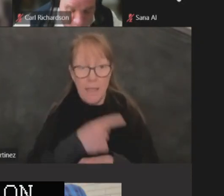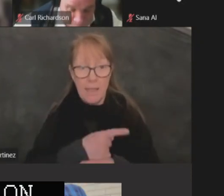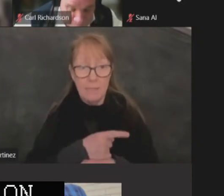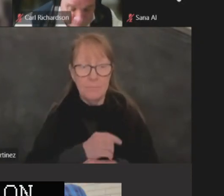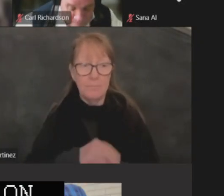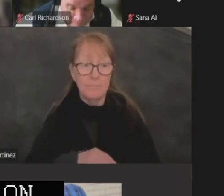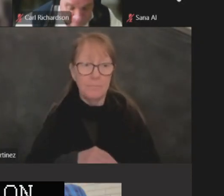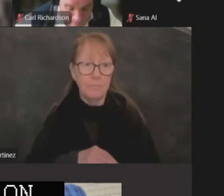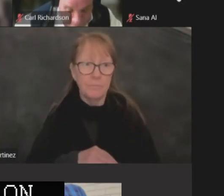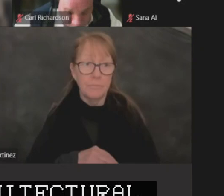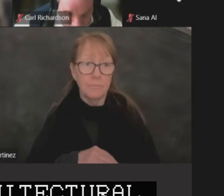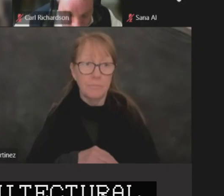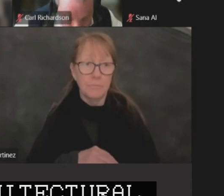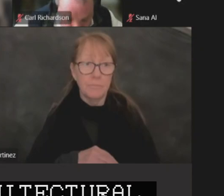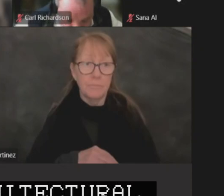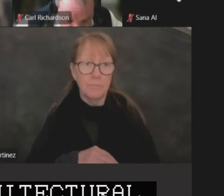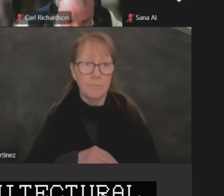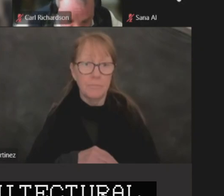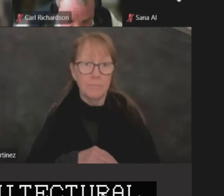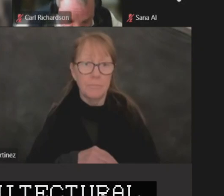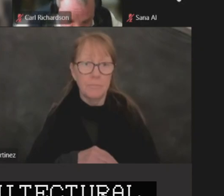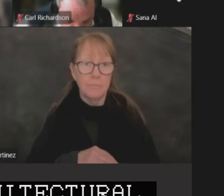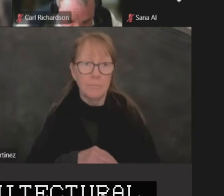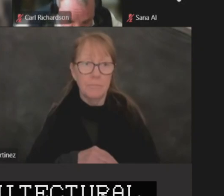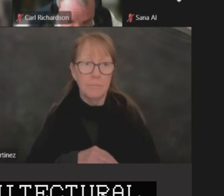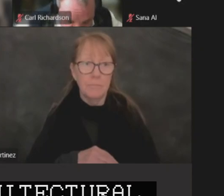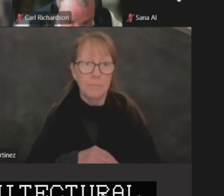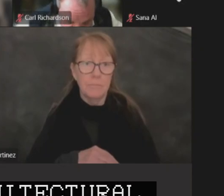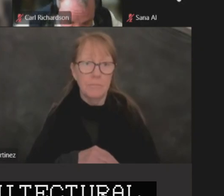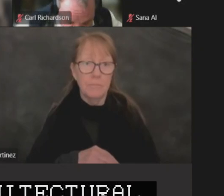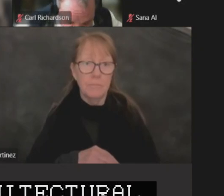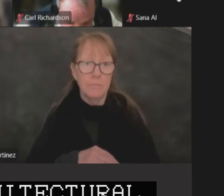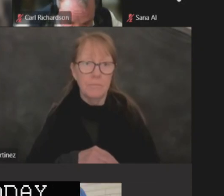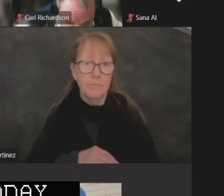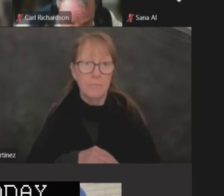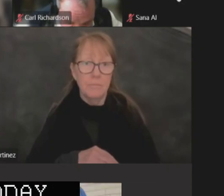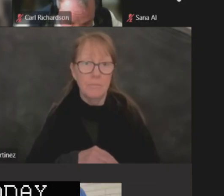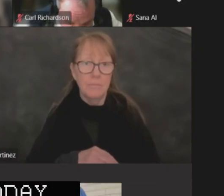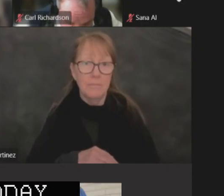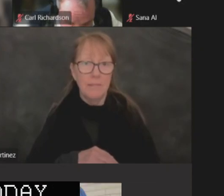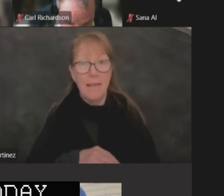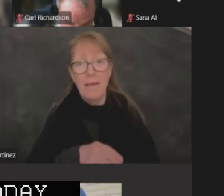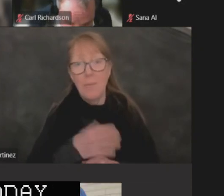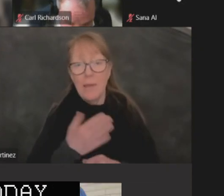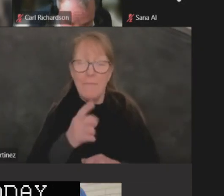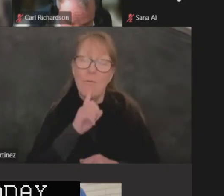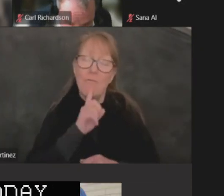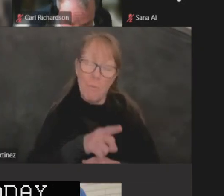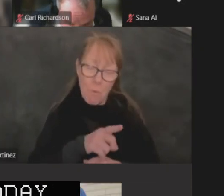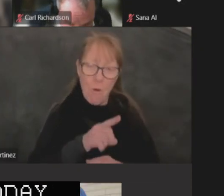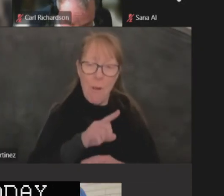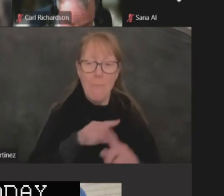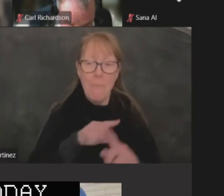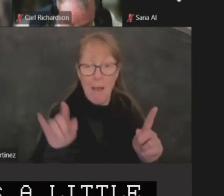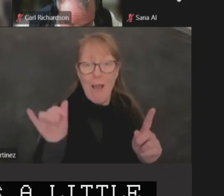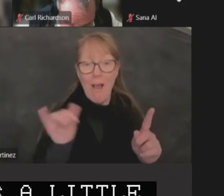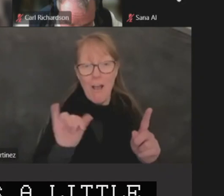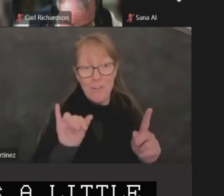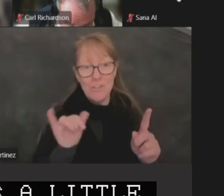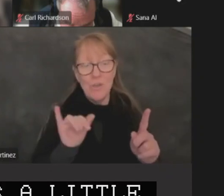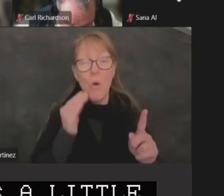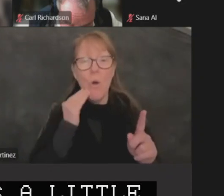and more of a report is a little homework for you all. I'm going